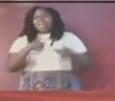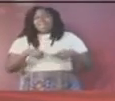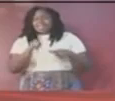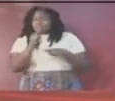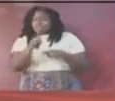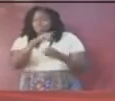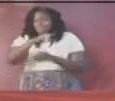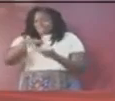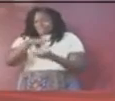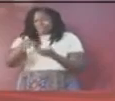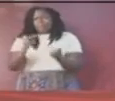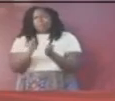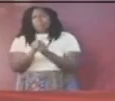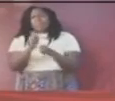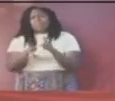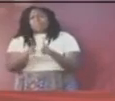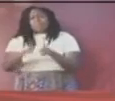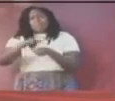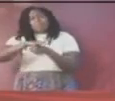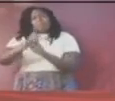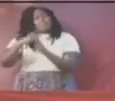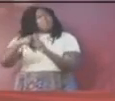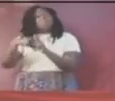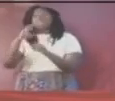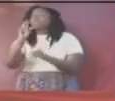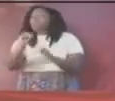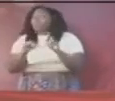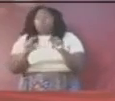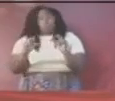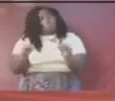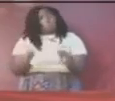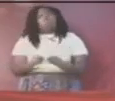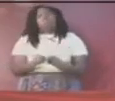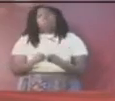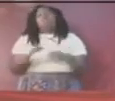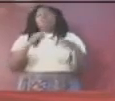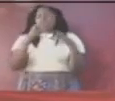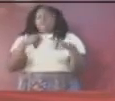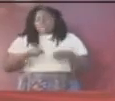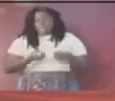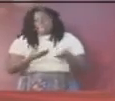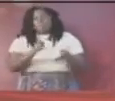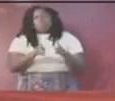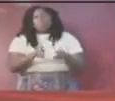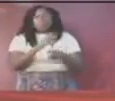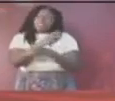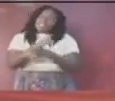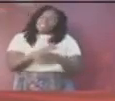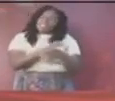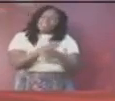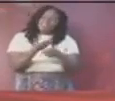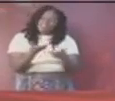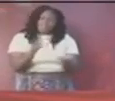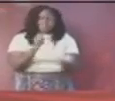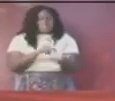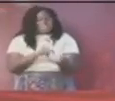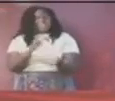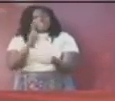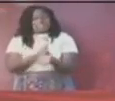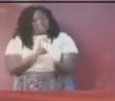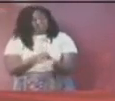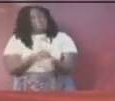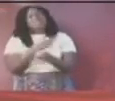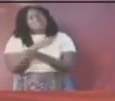with specialists and persons who can take care of you, from nurses and doctors and all other persons.